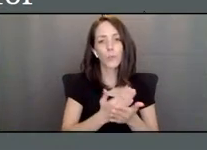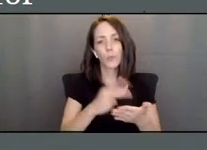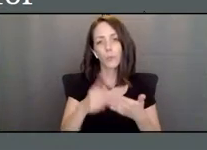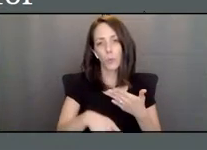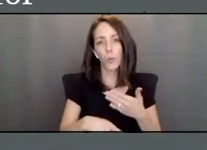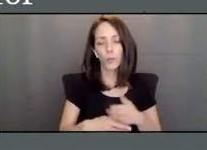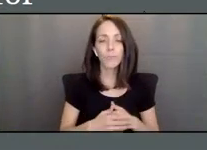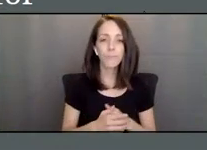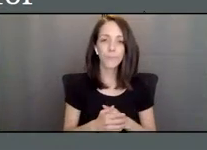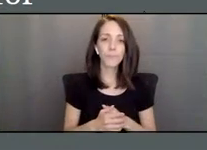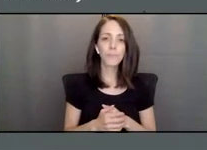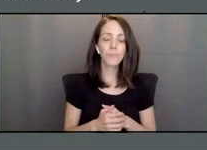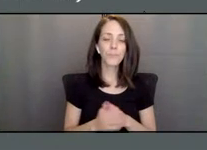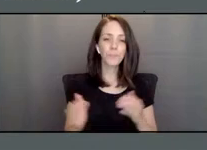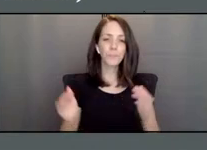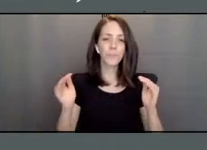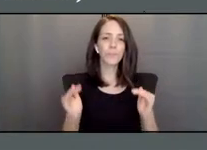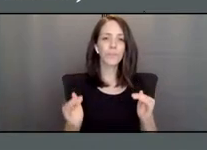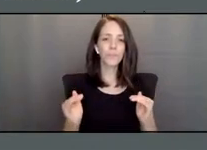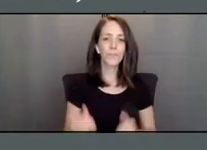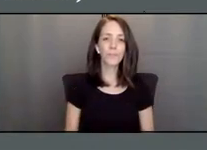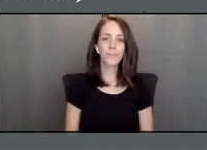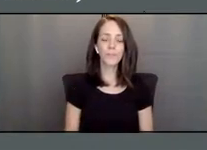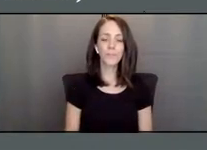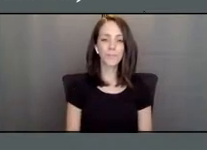Next slide, please.